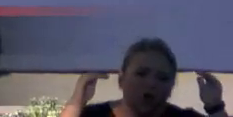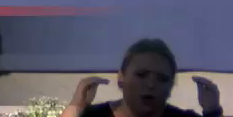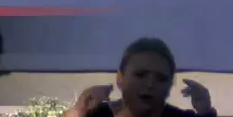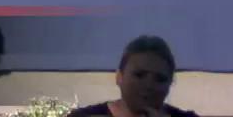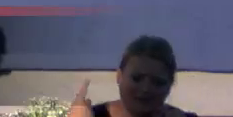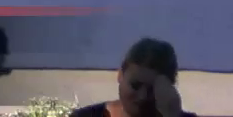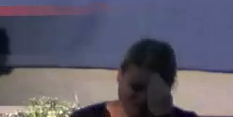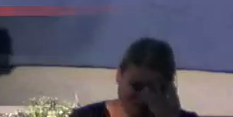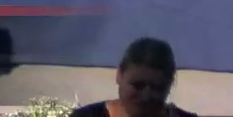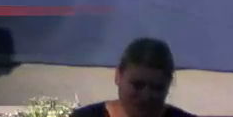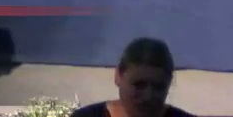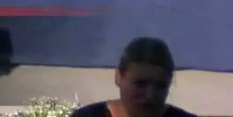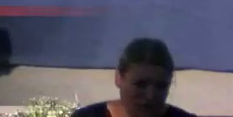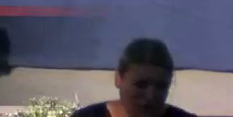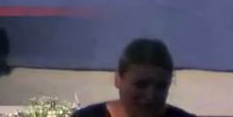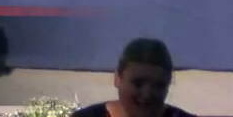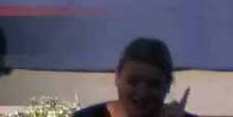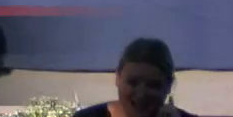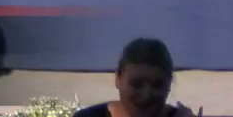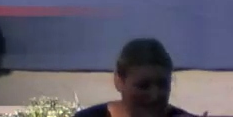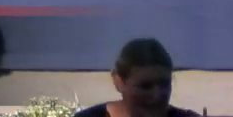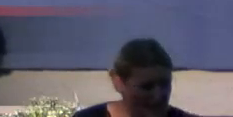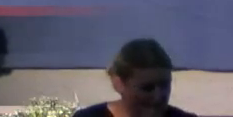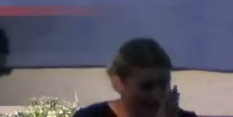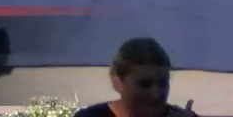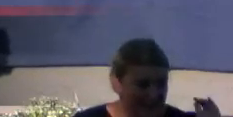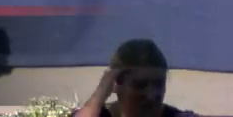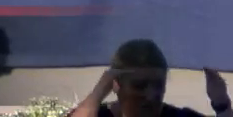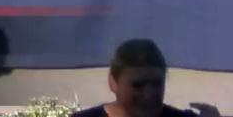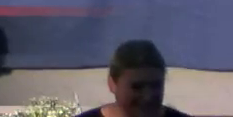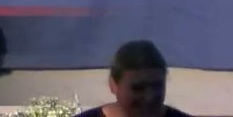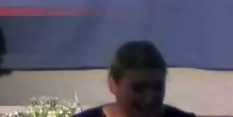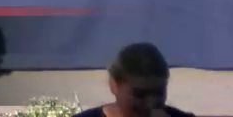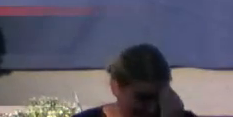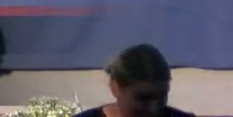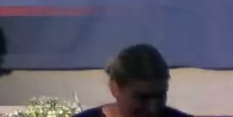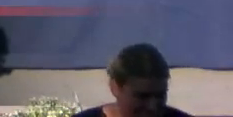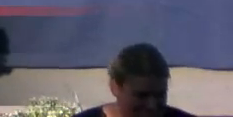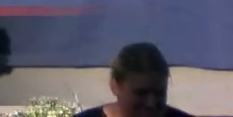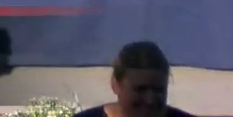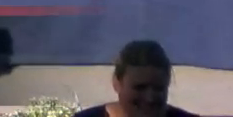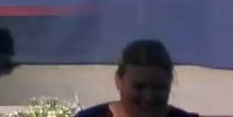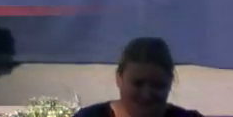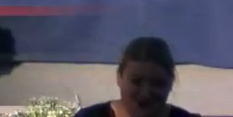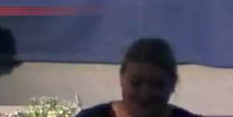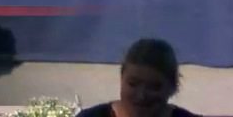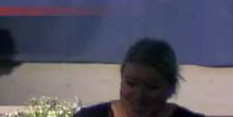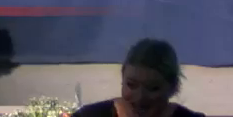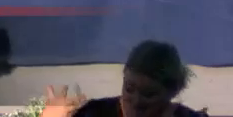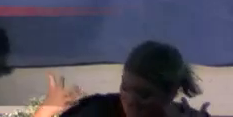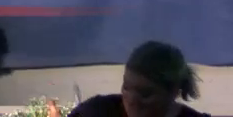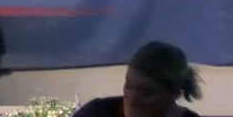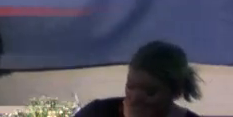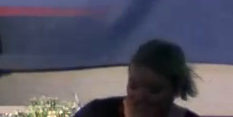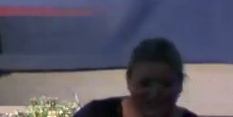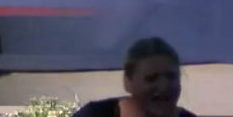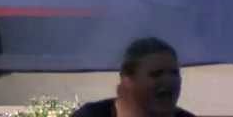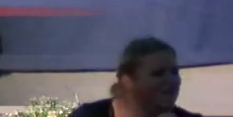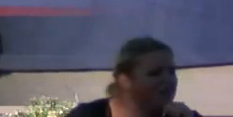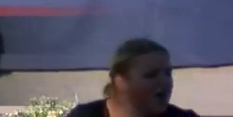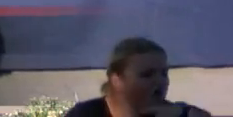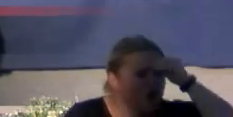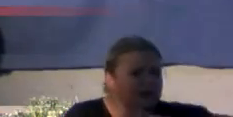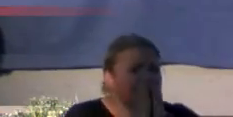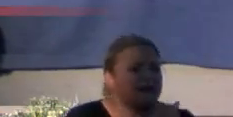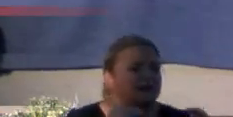you the truth, it sounds like becoming an adult sucks. As this chapter of my life closes, I don't think I've learned to be an